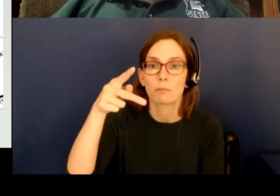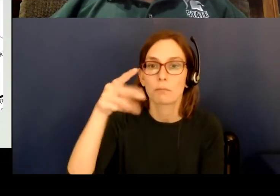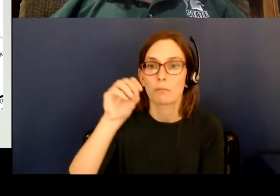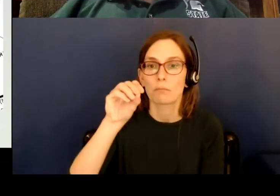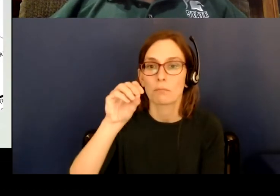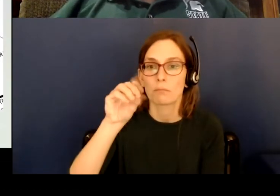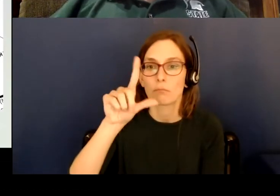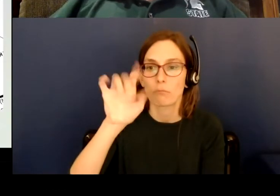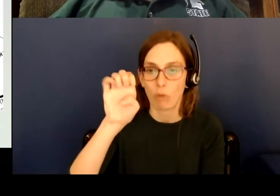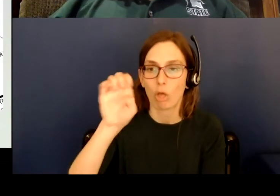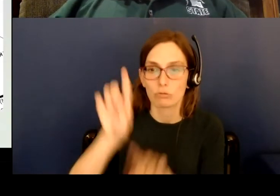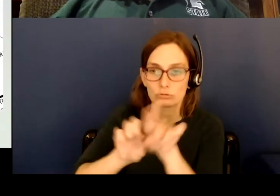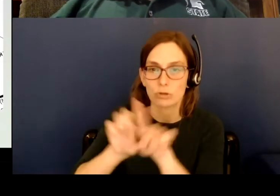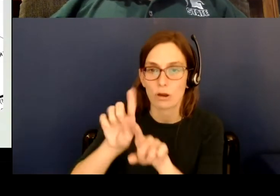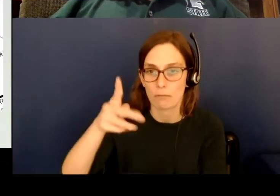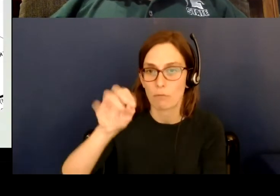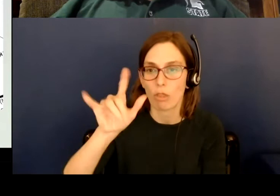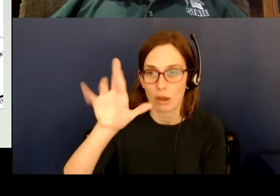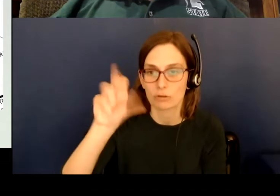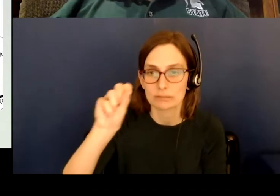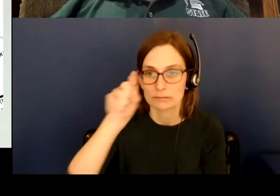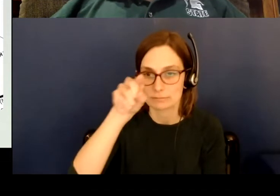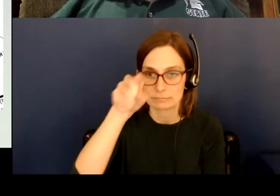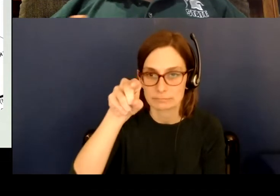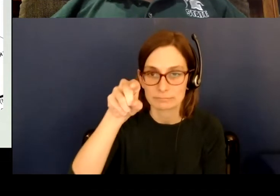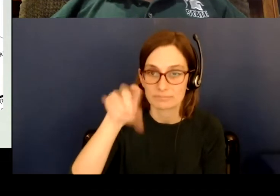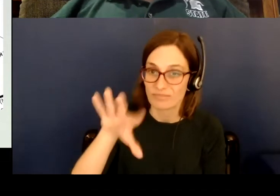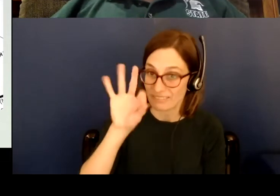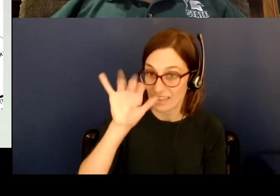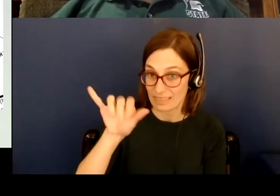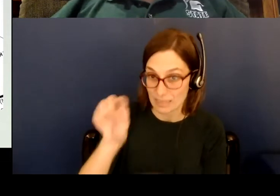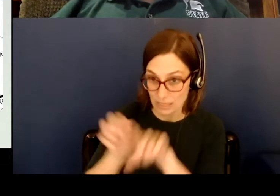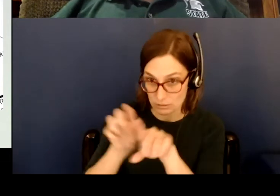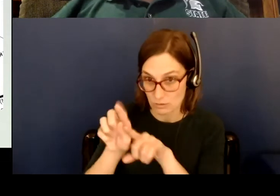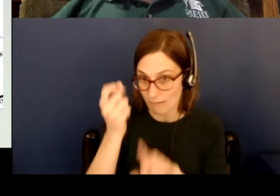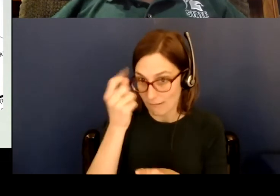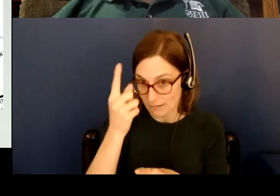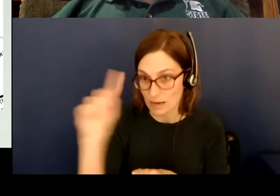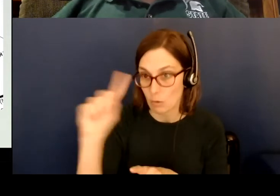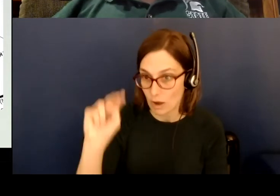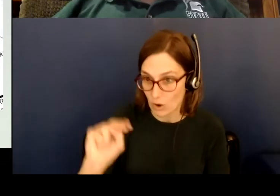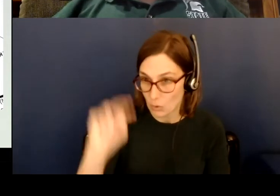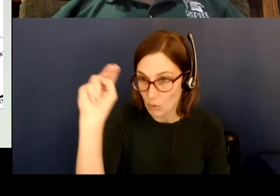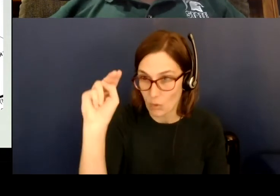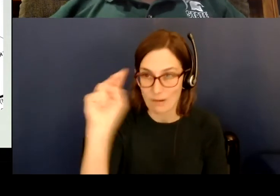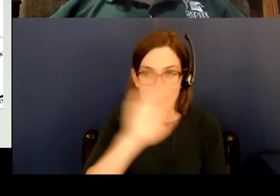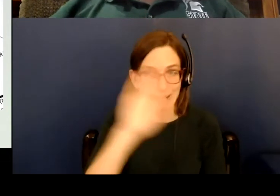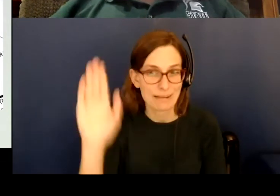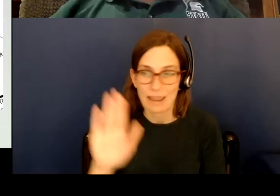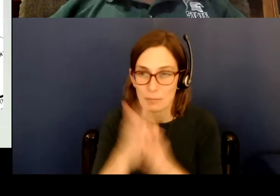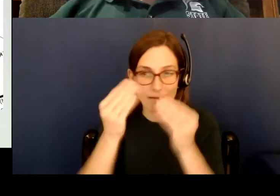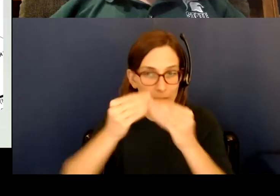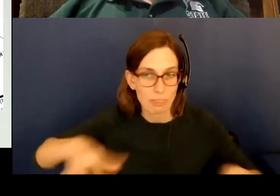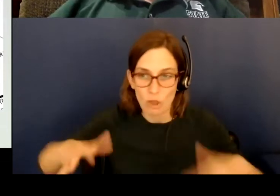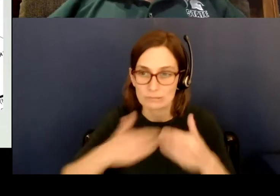pole star right here. Finding this star lets you know which way north is, and you'll never lose direction, even if you don't have a compass